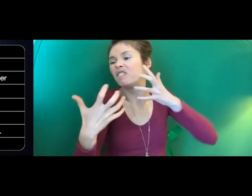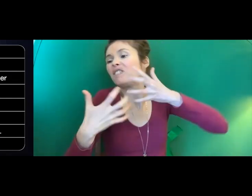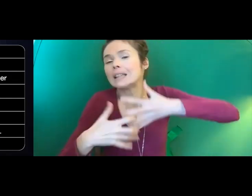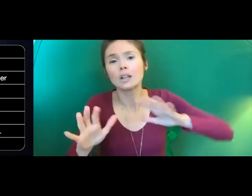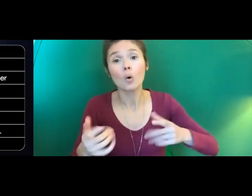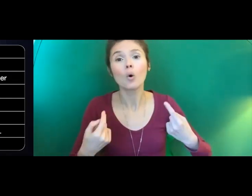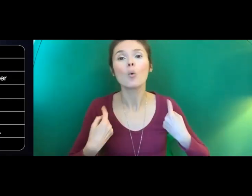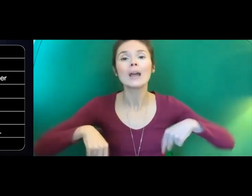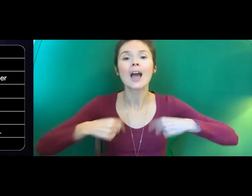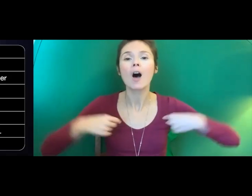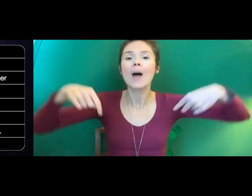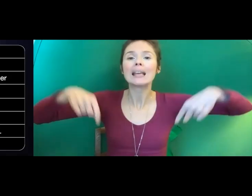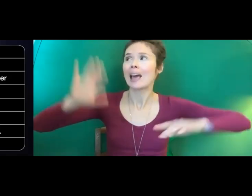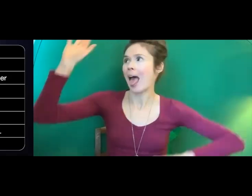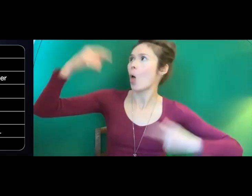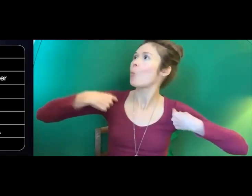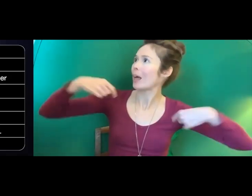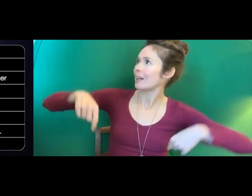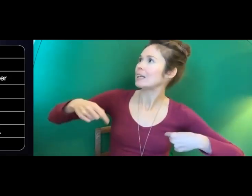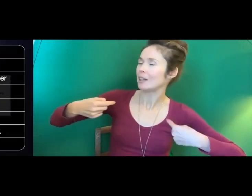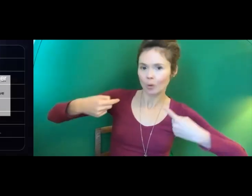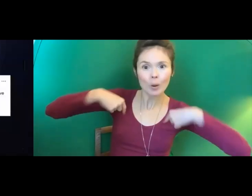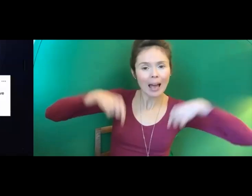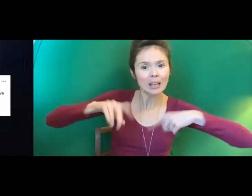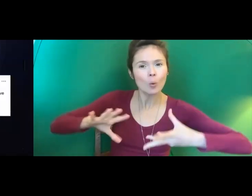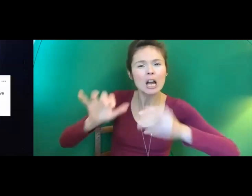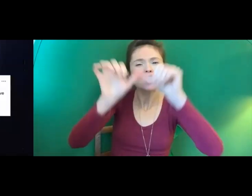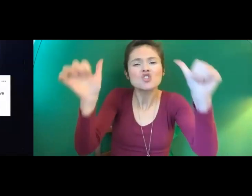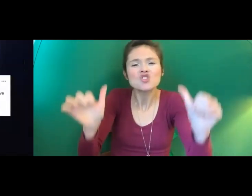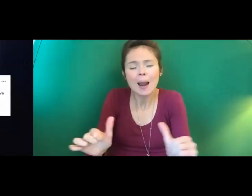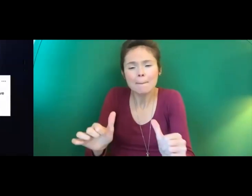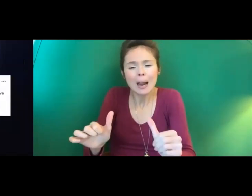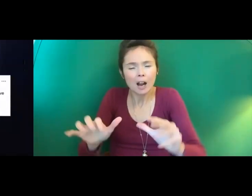we're part of it and we're shaping it. So ladies and gentlemen,